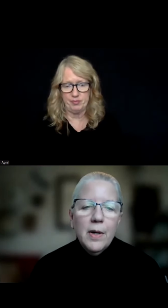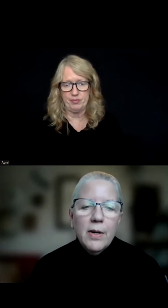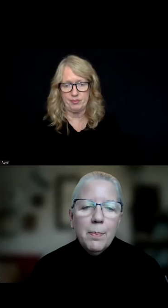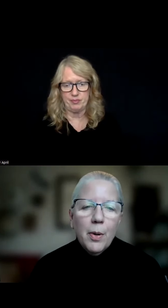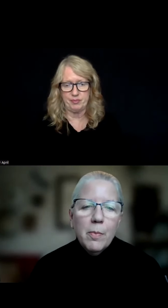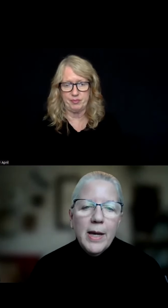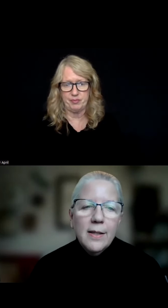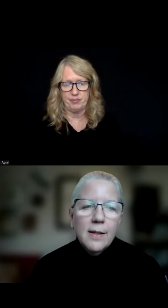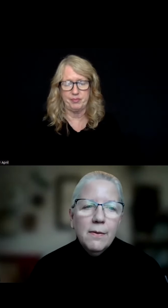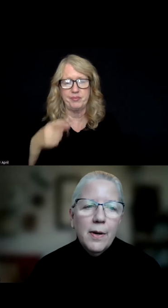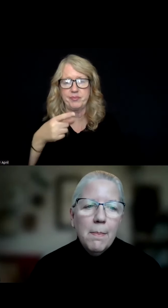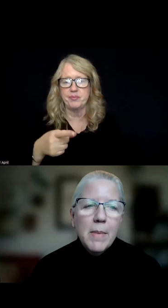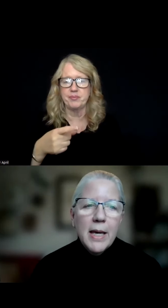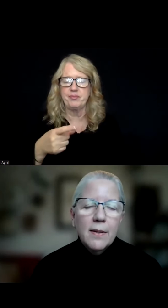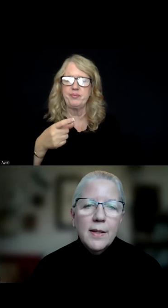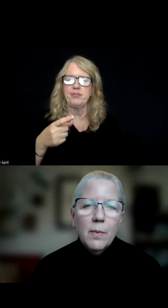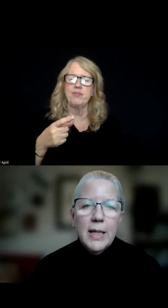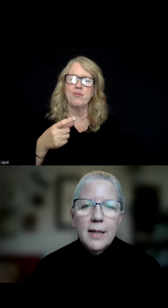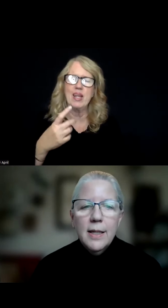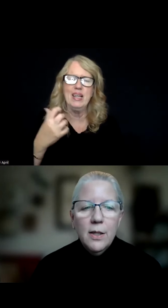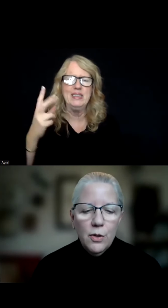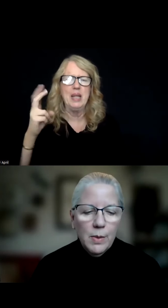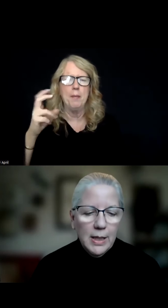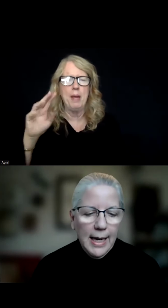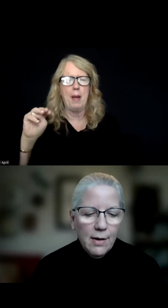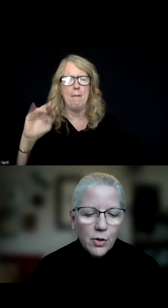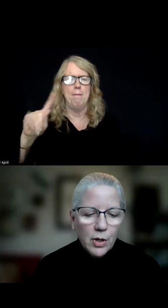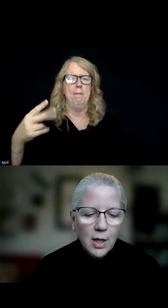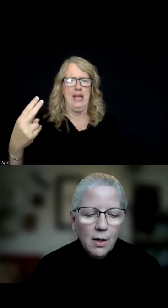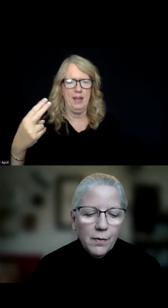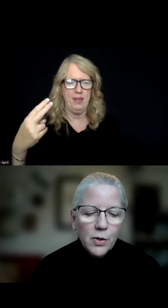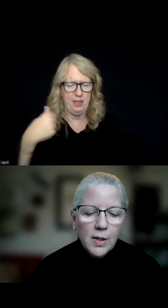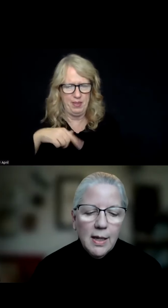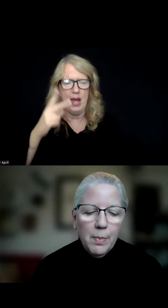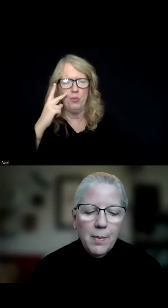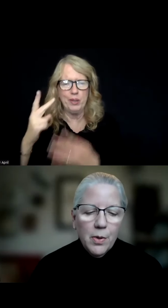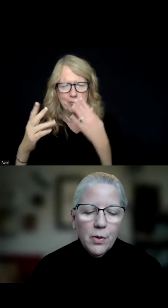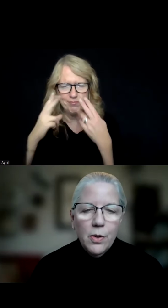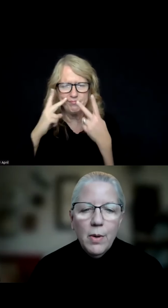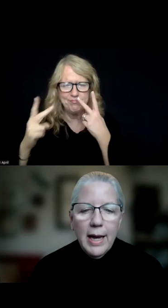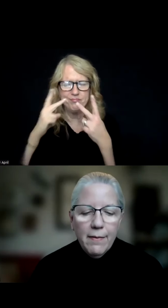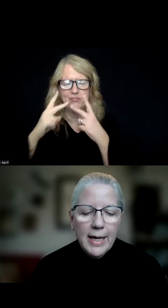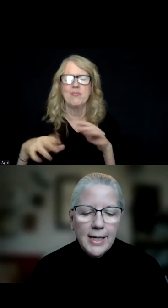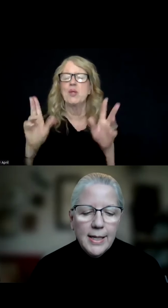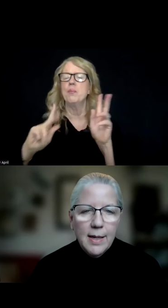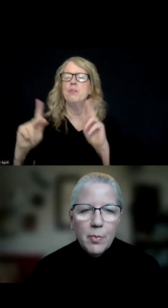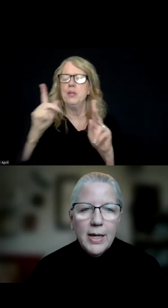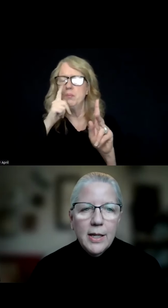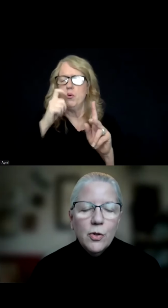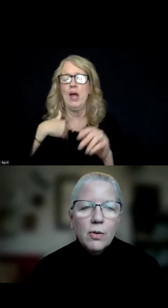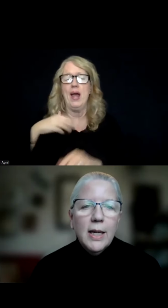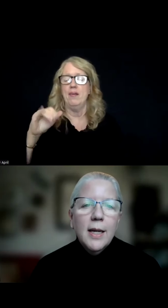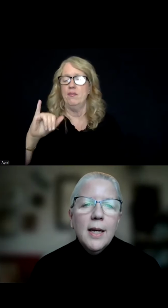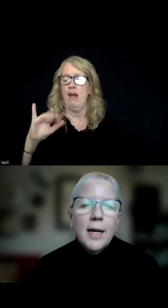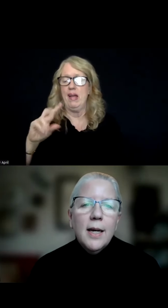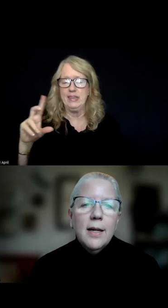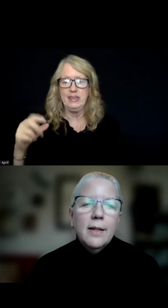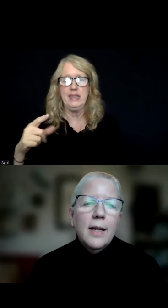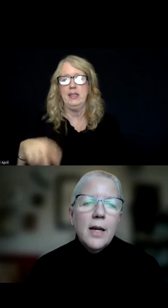couple very pervasive myths that we continue to encounter. First is that people who have IDD, brain